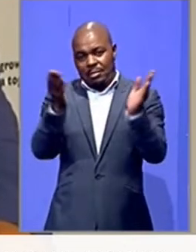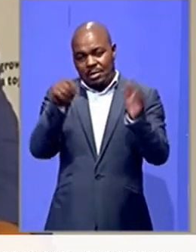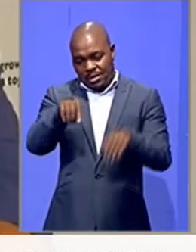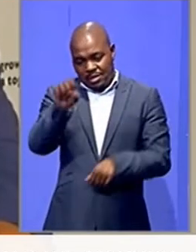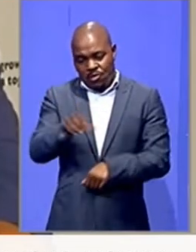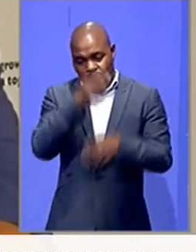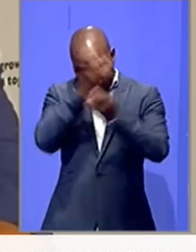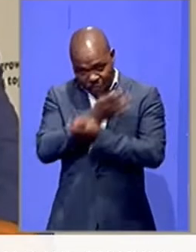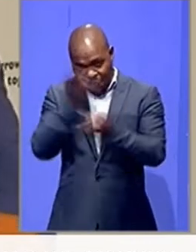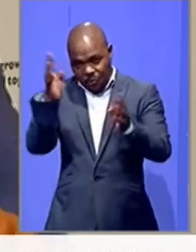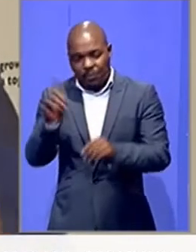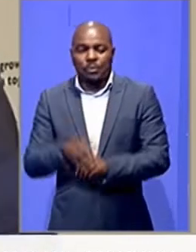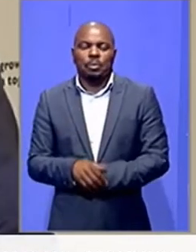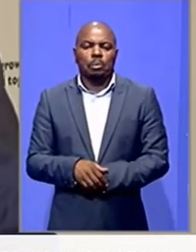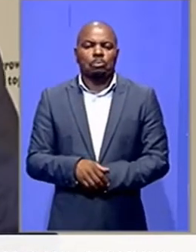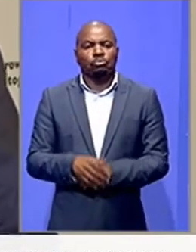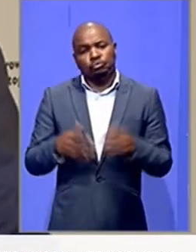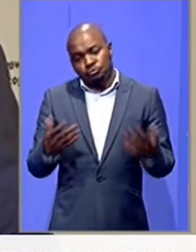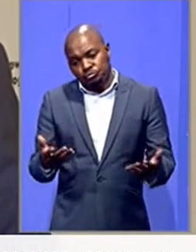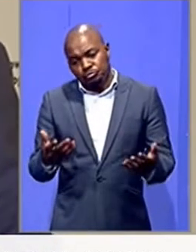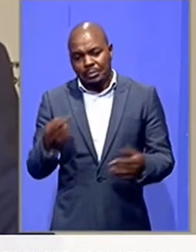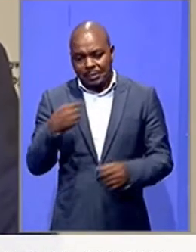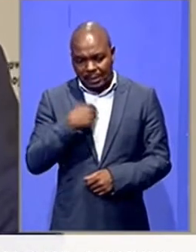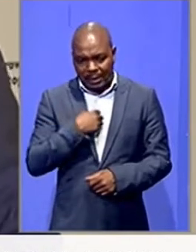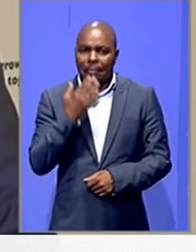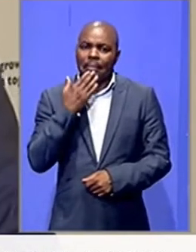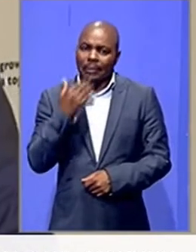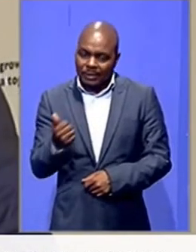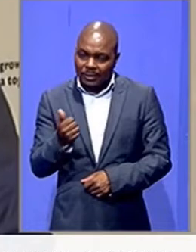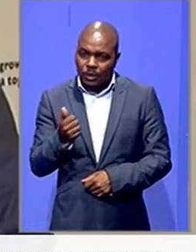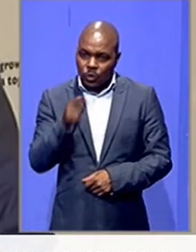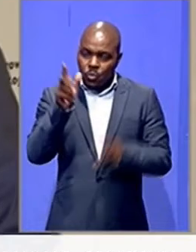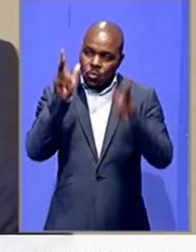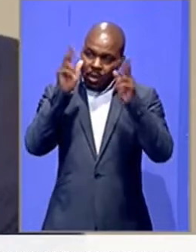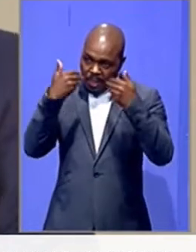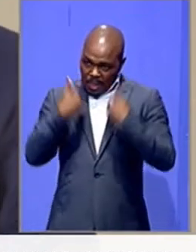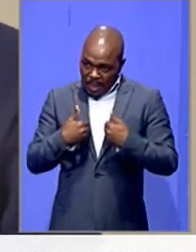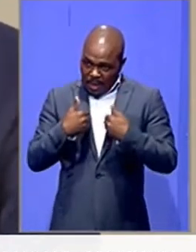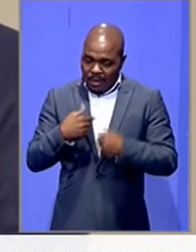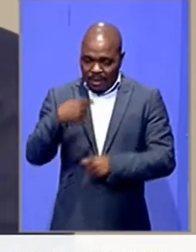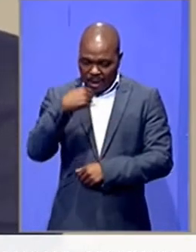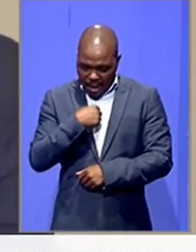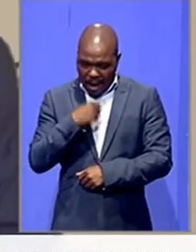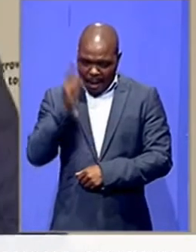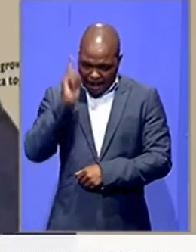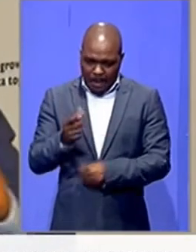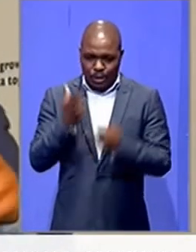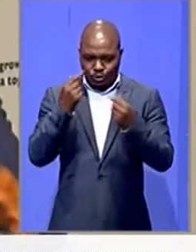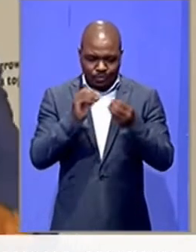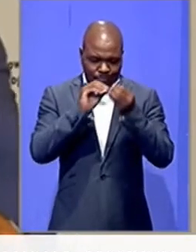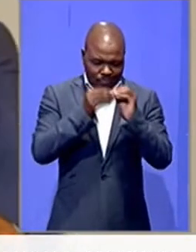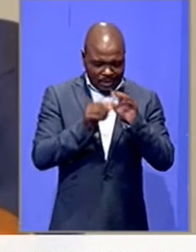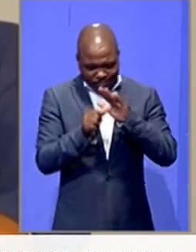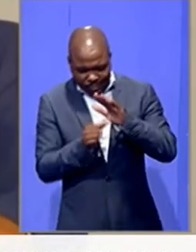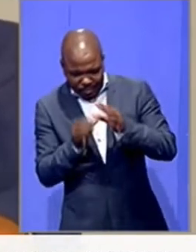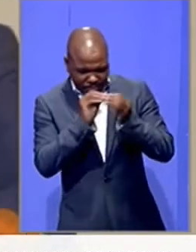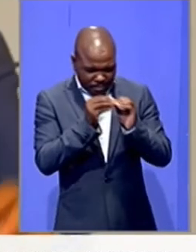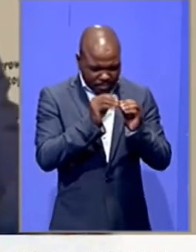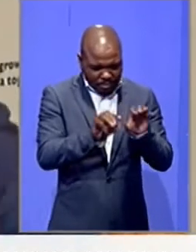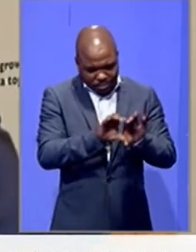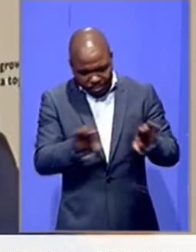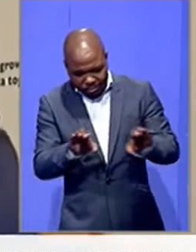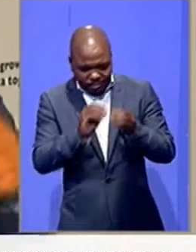country, May I please have your ear? I have to do some maintenance or some